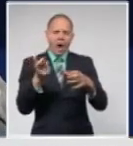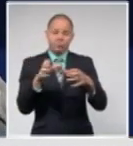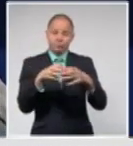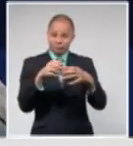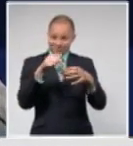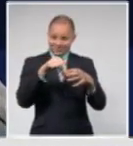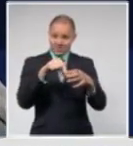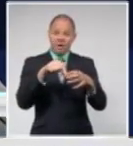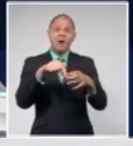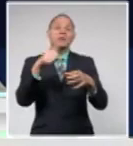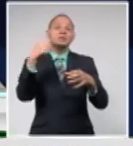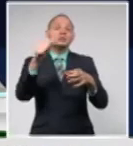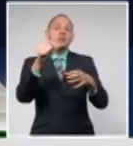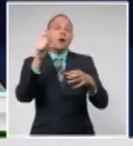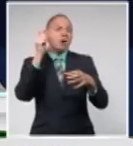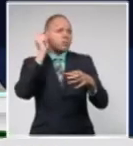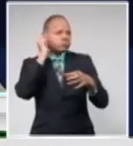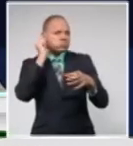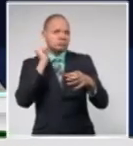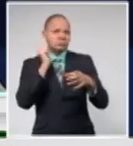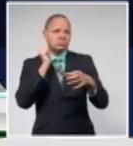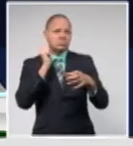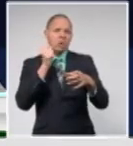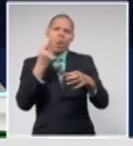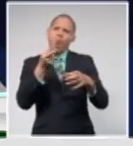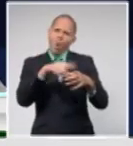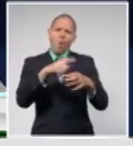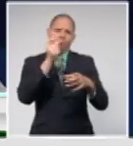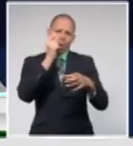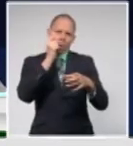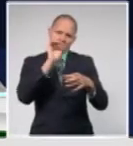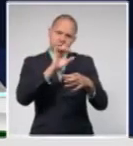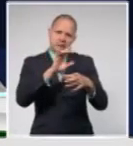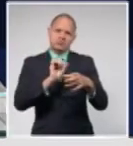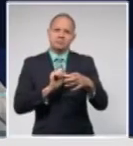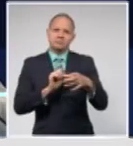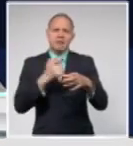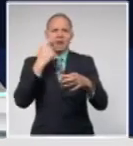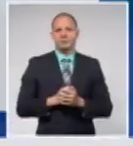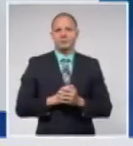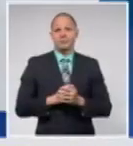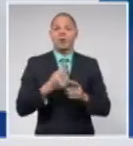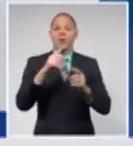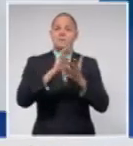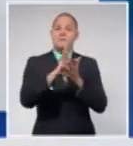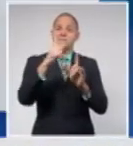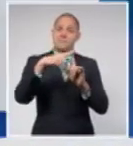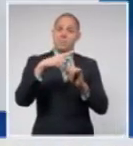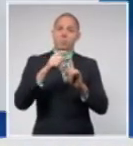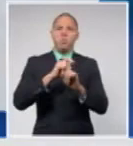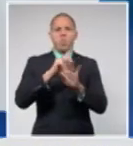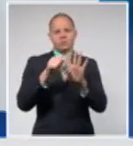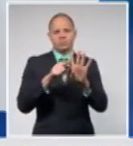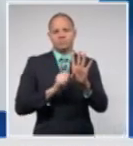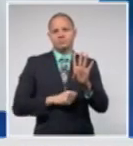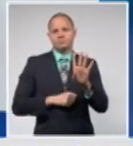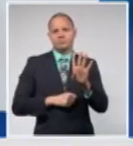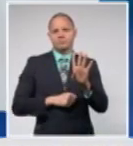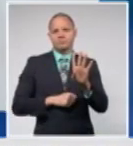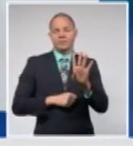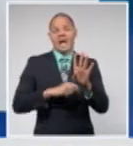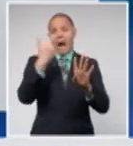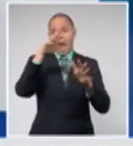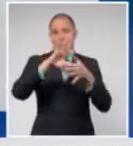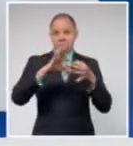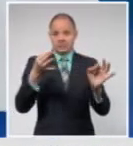25 diagnosed cases, 12 belong to Havana, 7 to Ciego de Ávila, 4 to Matanzas,